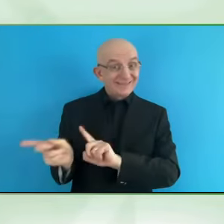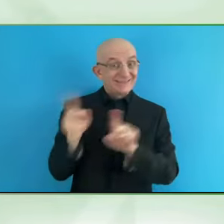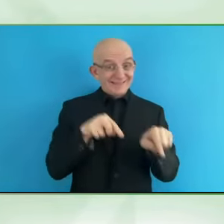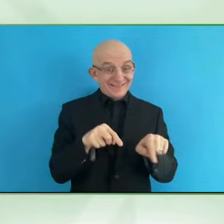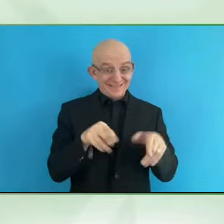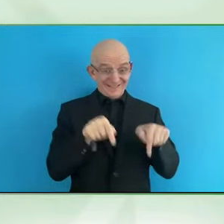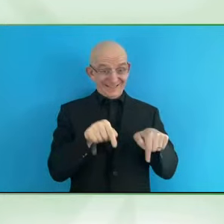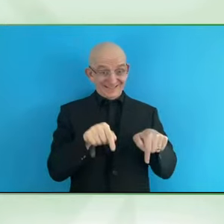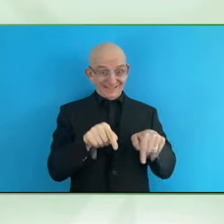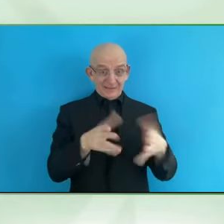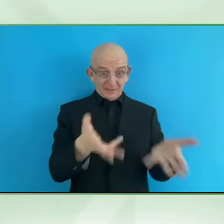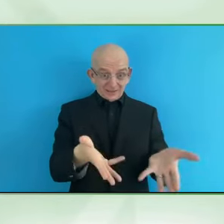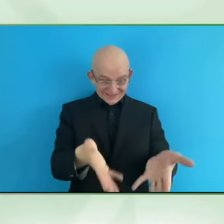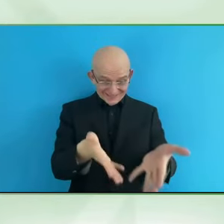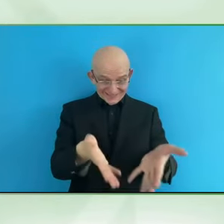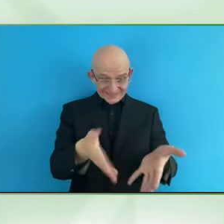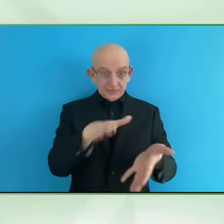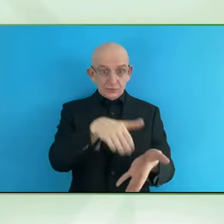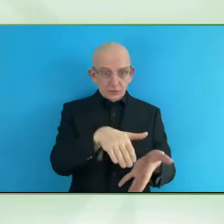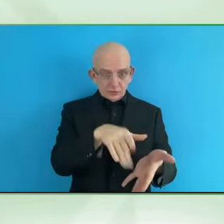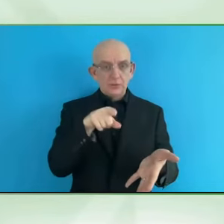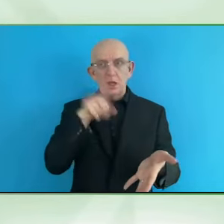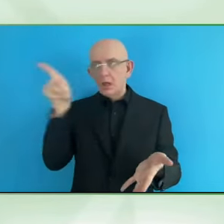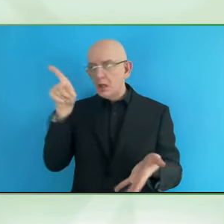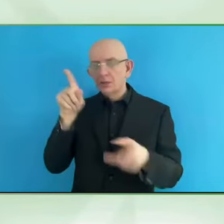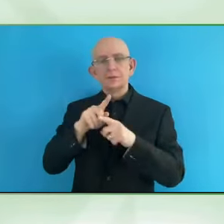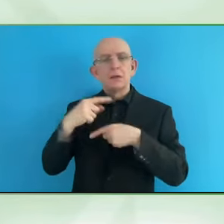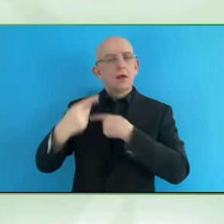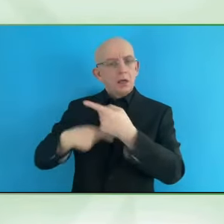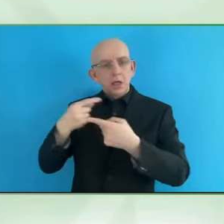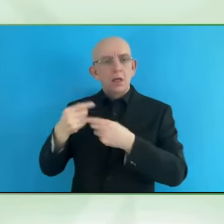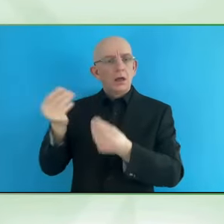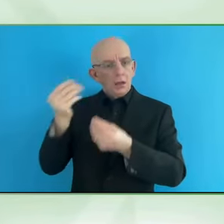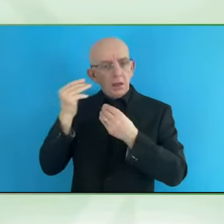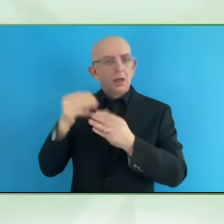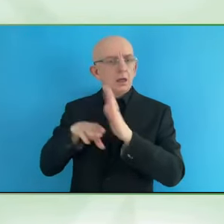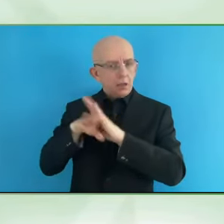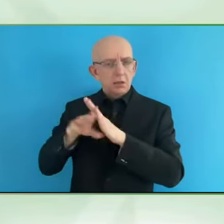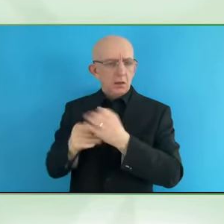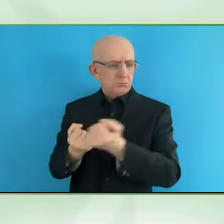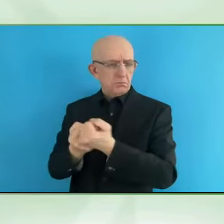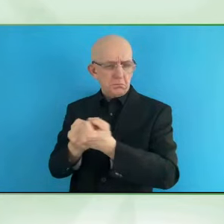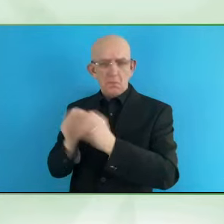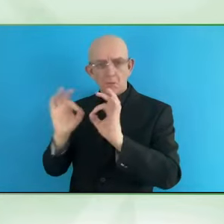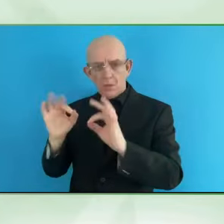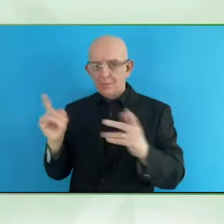support or do we inspect, and of course you do both. Thank you, Sweden.